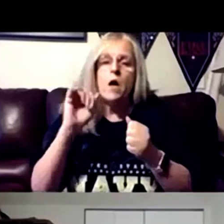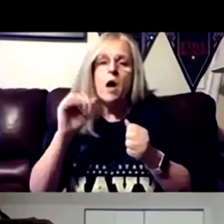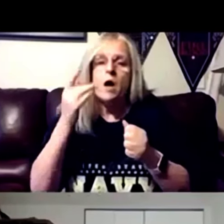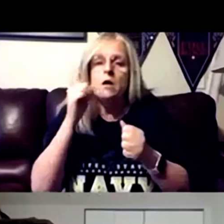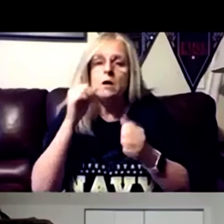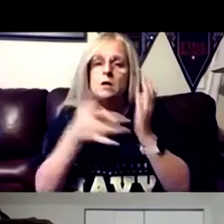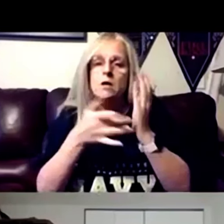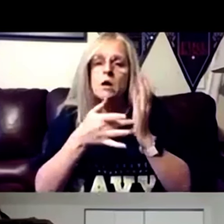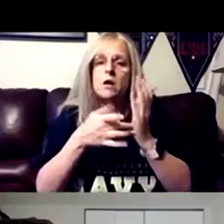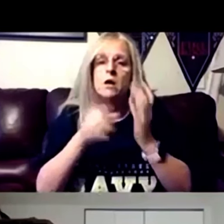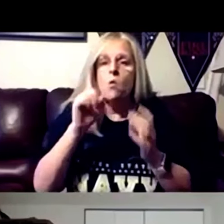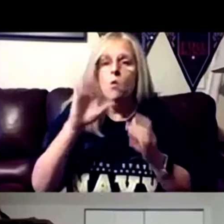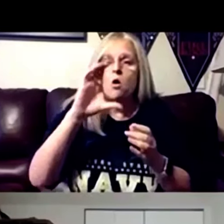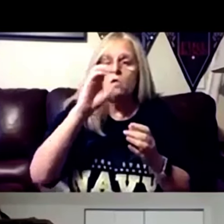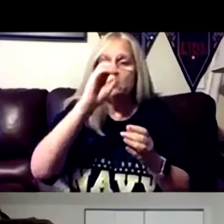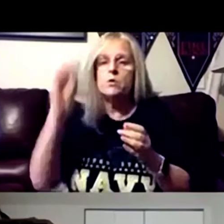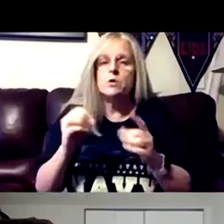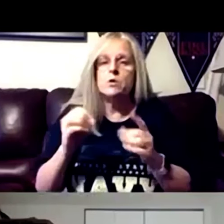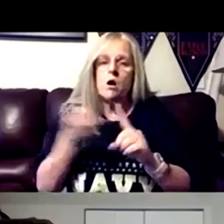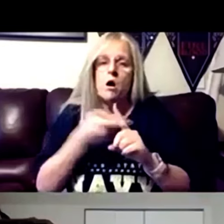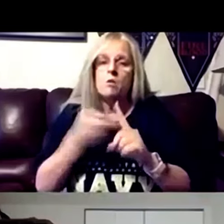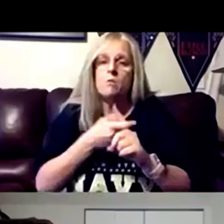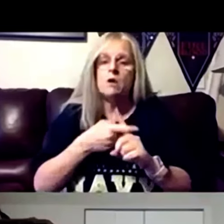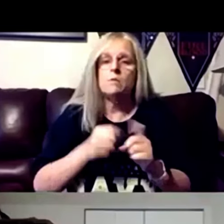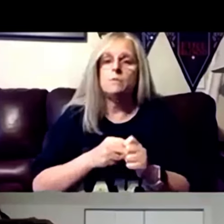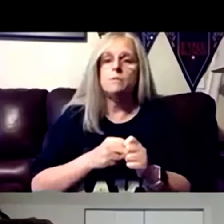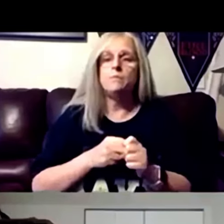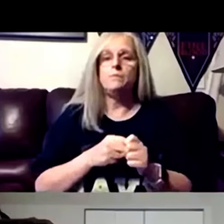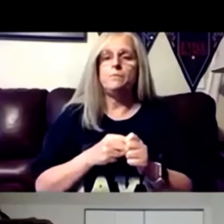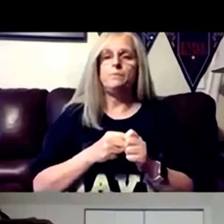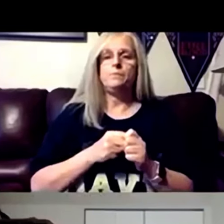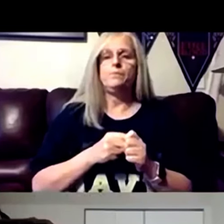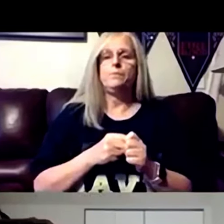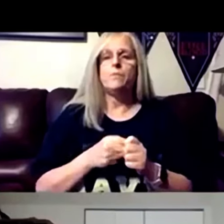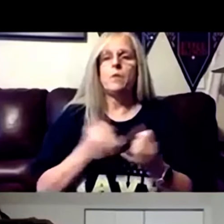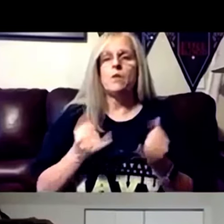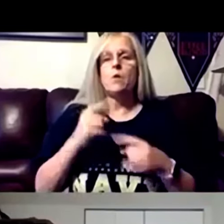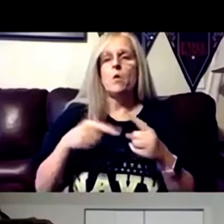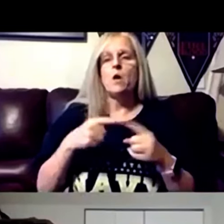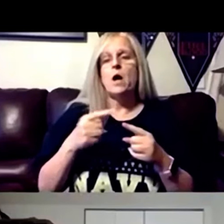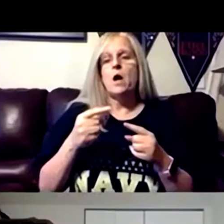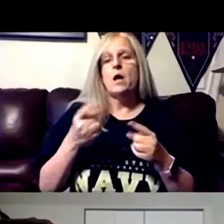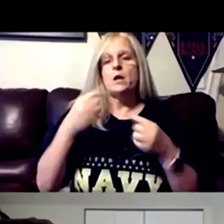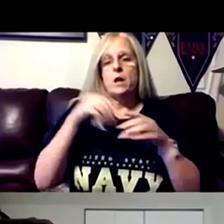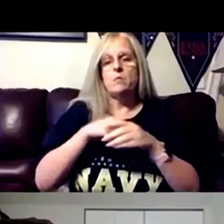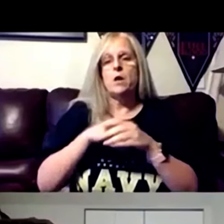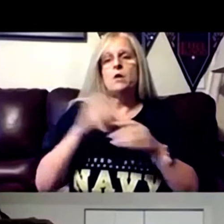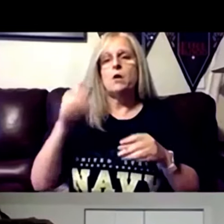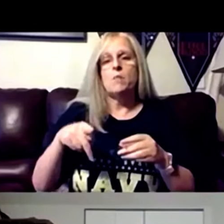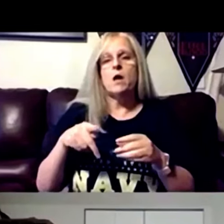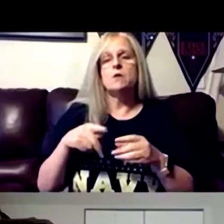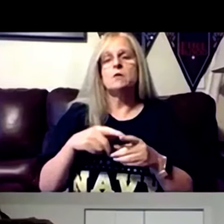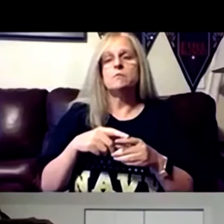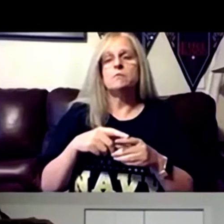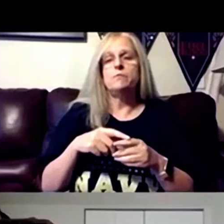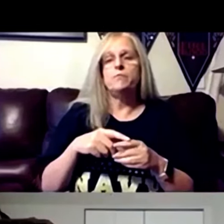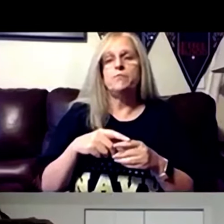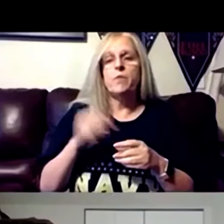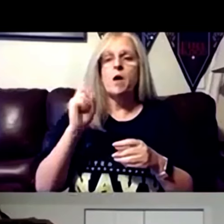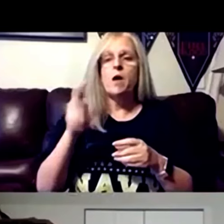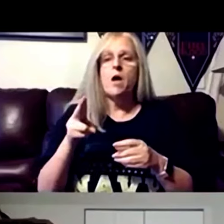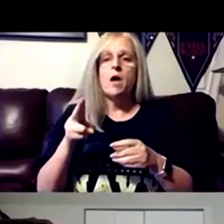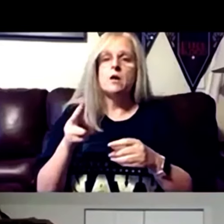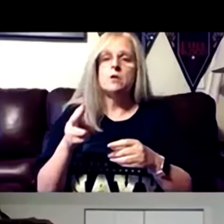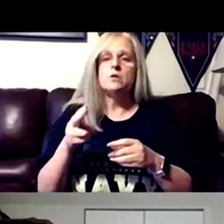is 100% automated. Now, when I came into ONPASSIVE originally, Ash Mufareh had